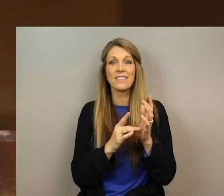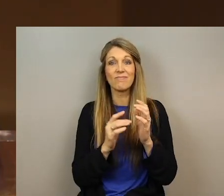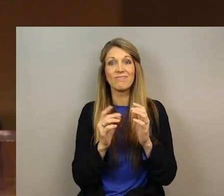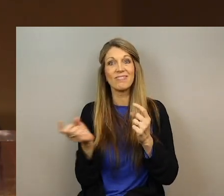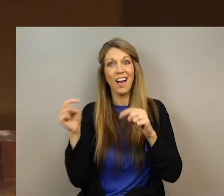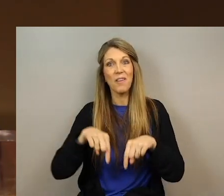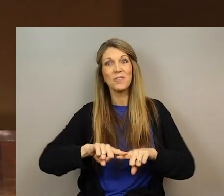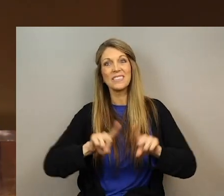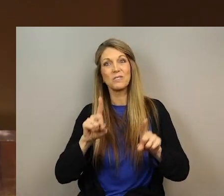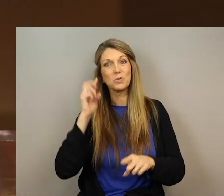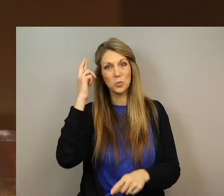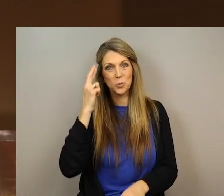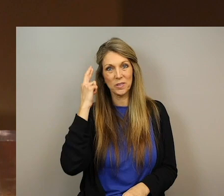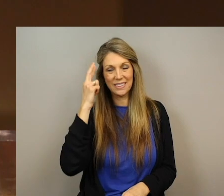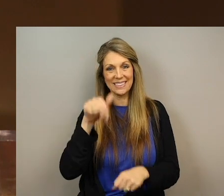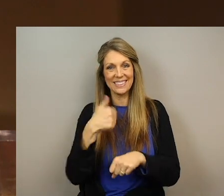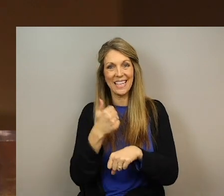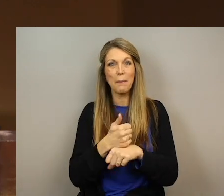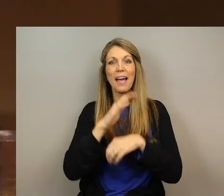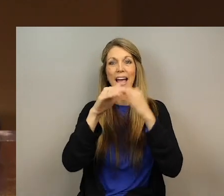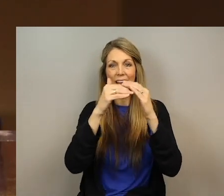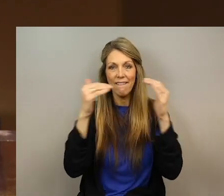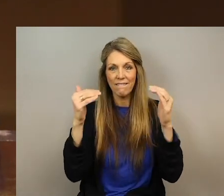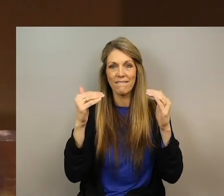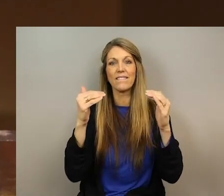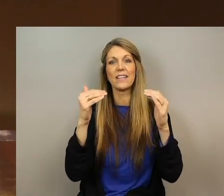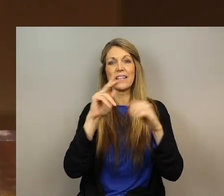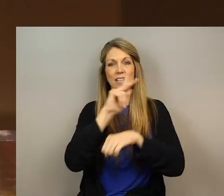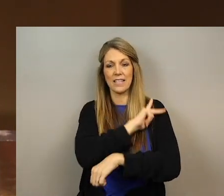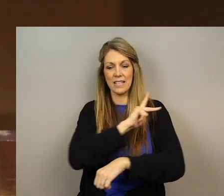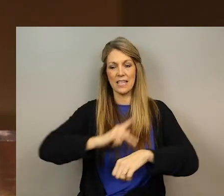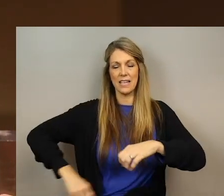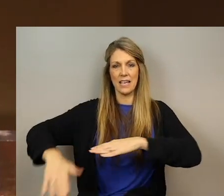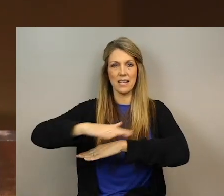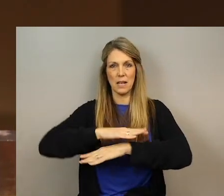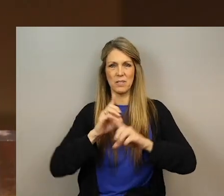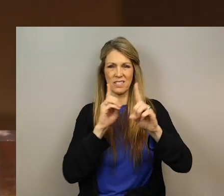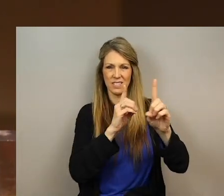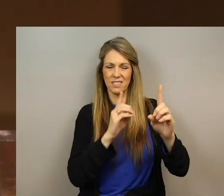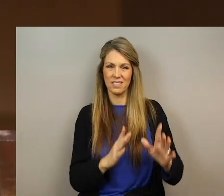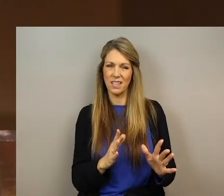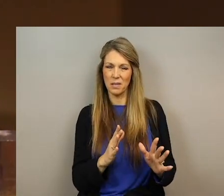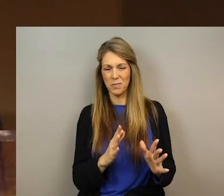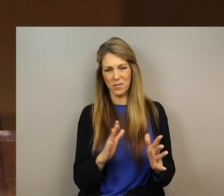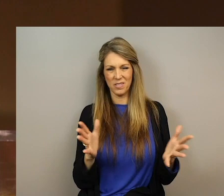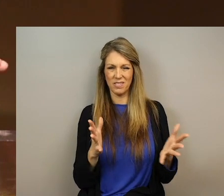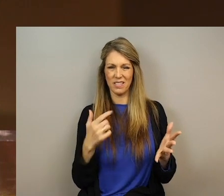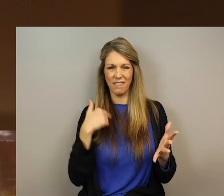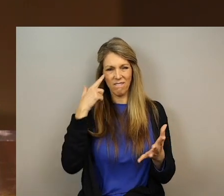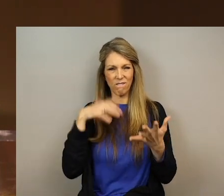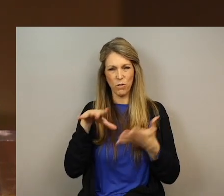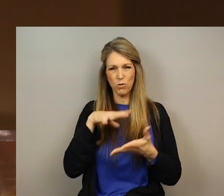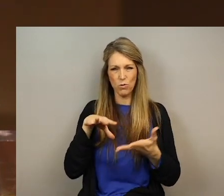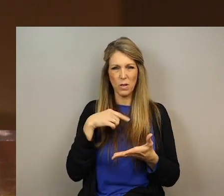different reason. He's come to set up a heavenly kingdom. And so His disciples are having to unlearn what they had